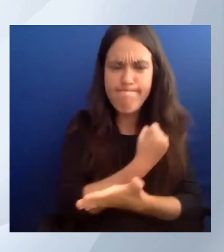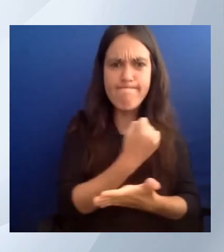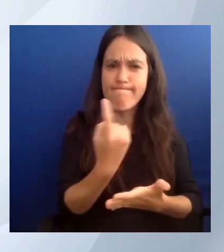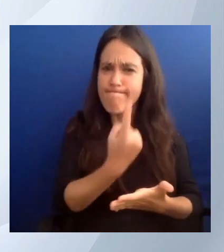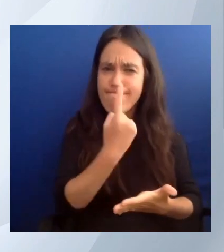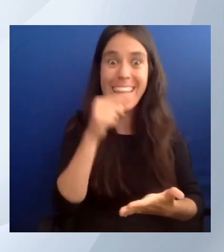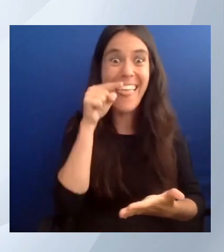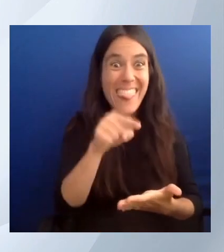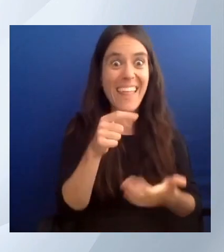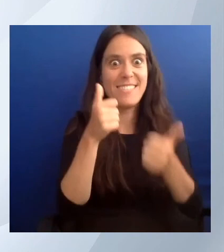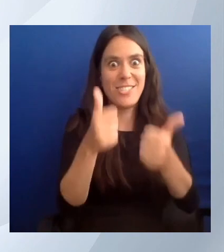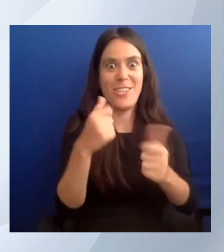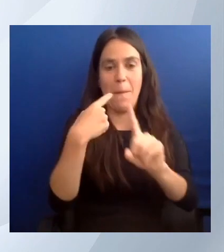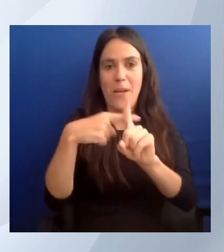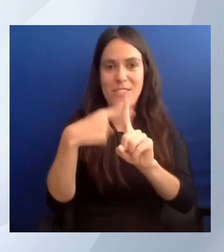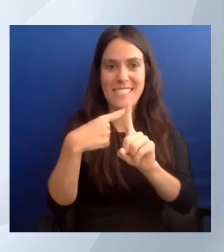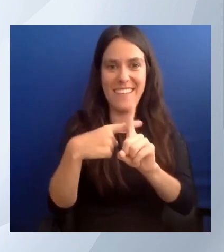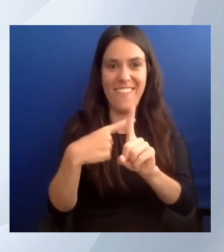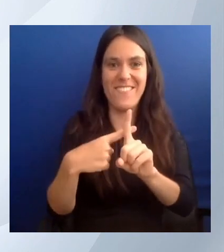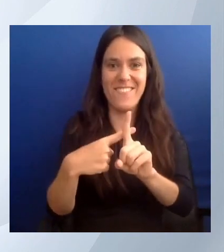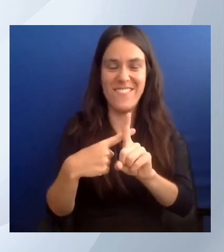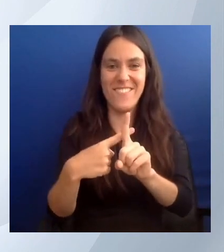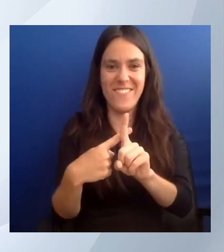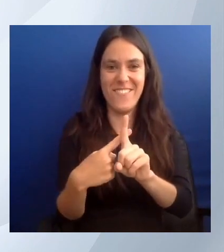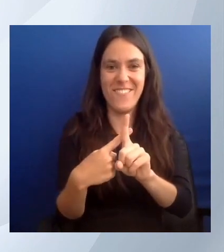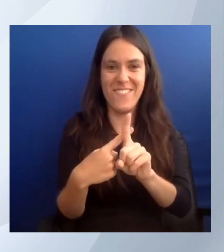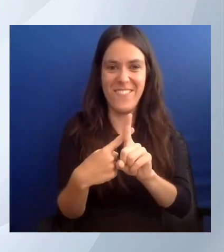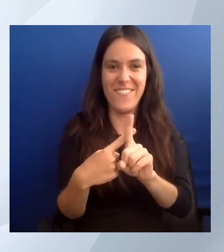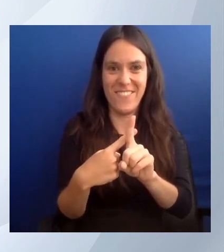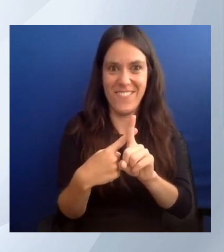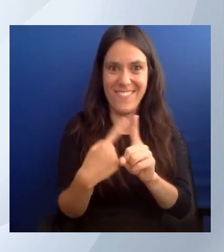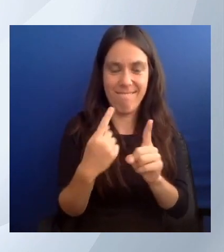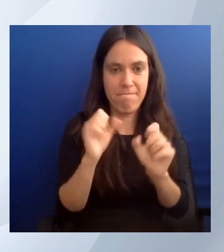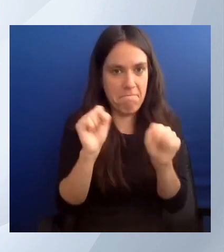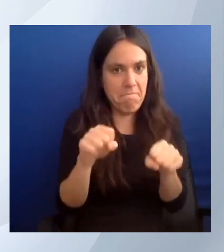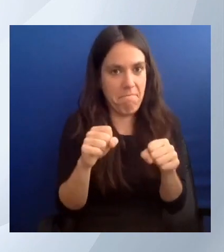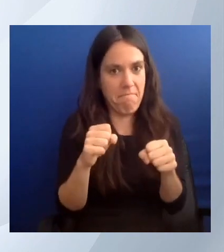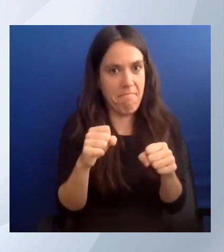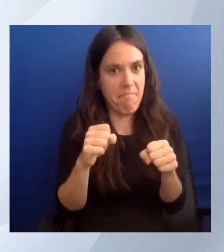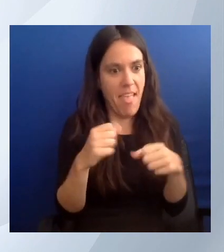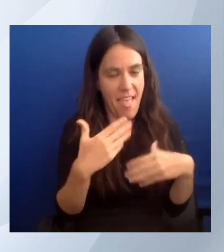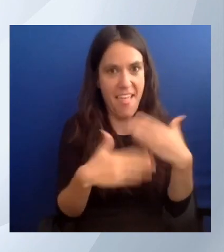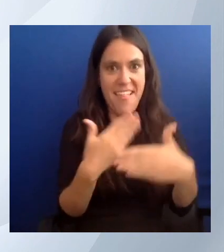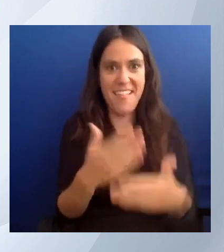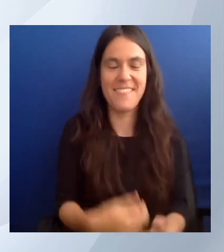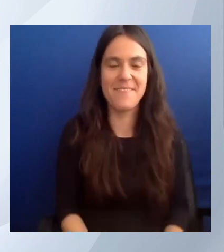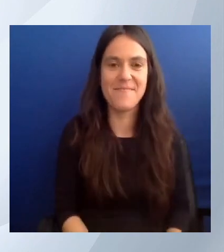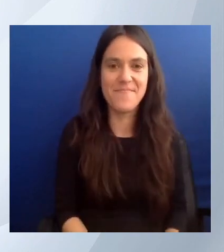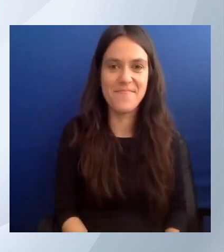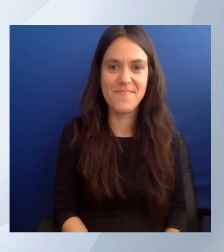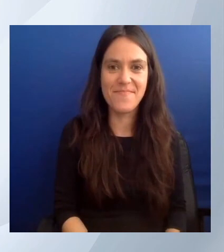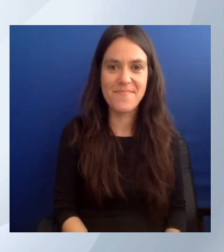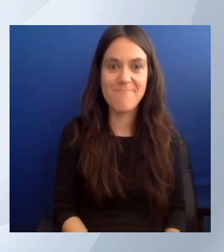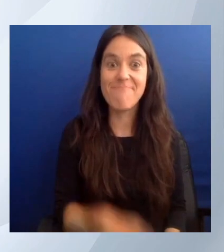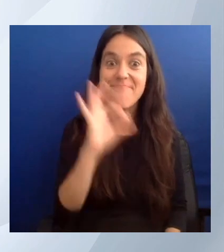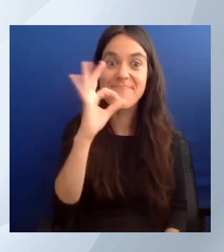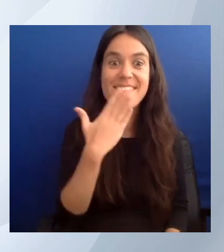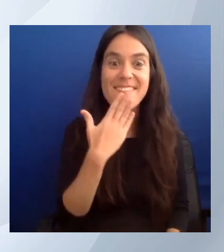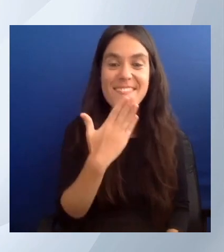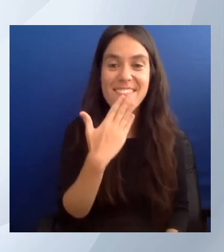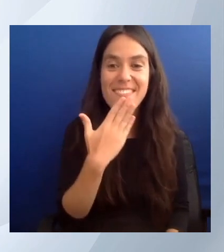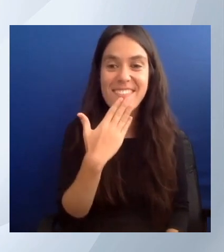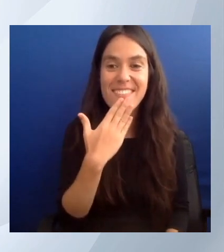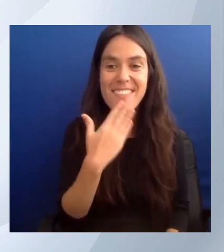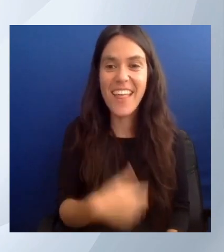just tiny weeny little bit. Exactly. You notice them. Yes. Awesome. Thank you. So thank you very